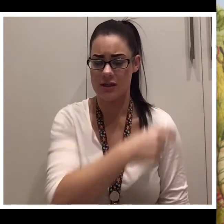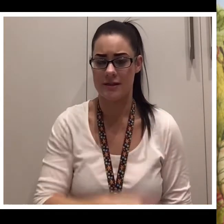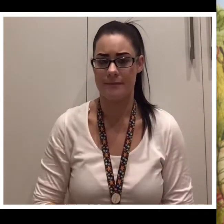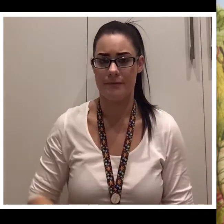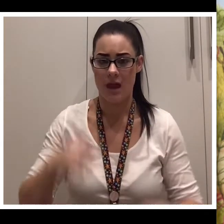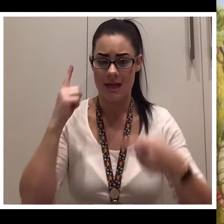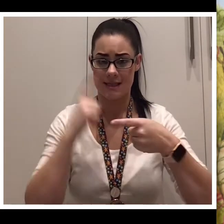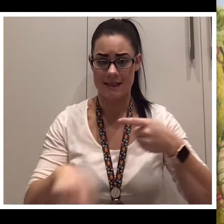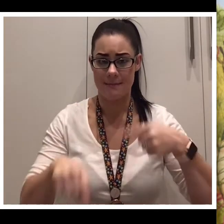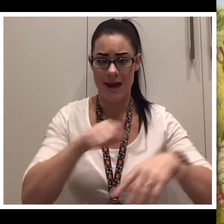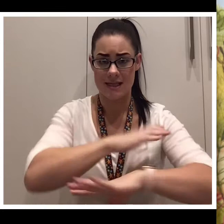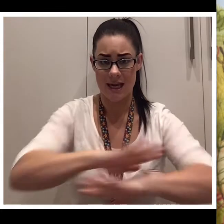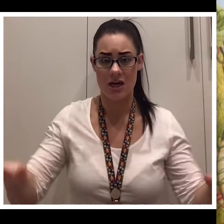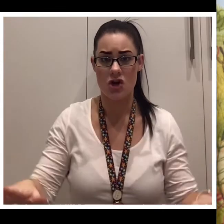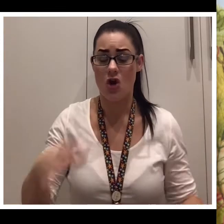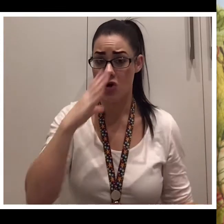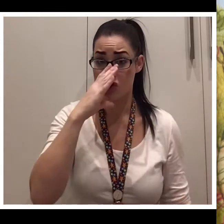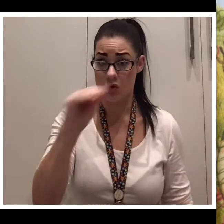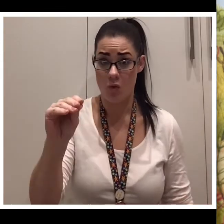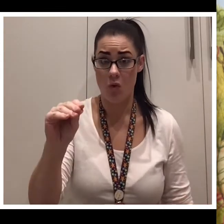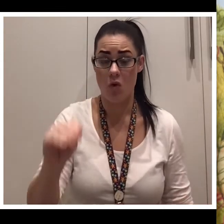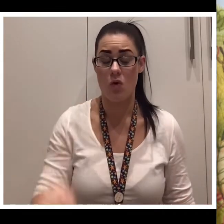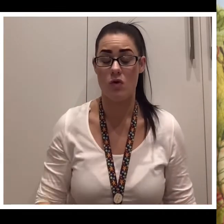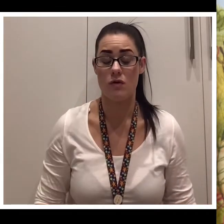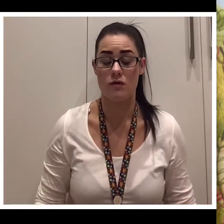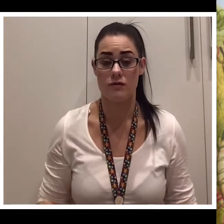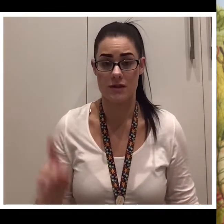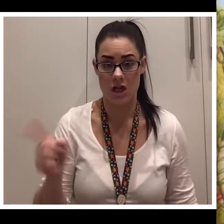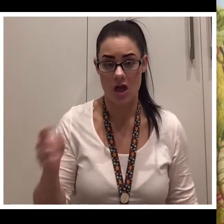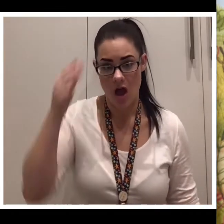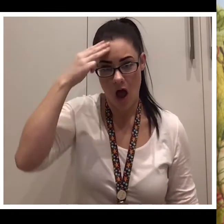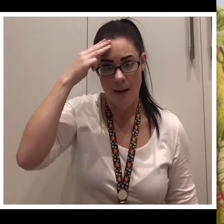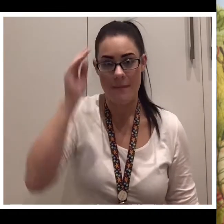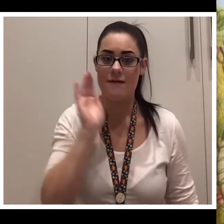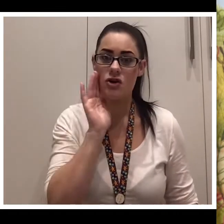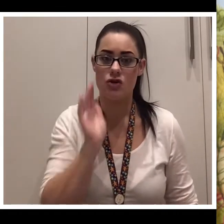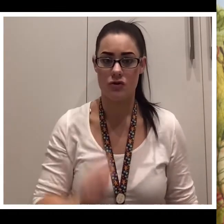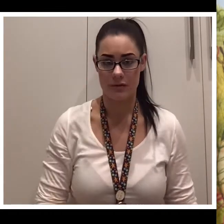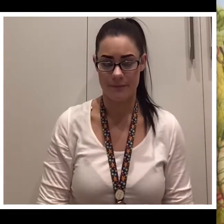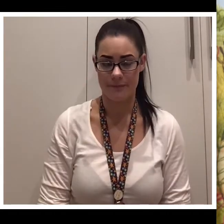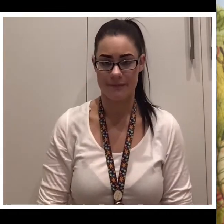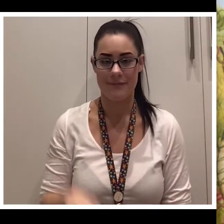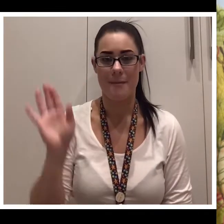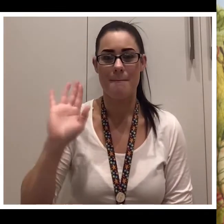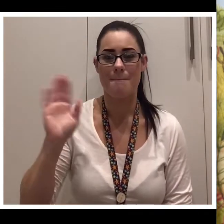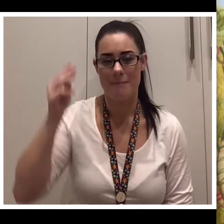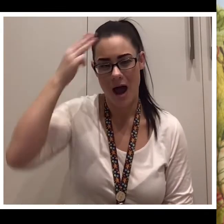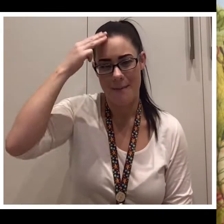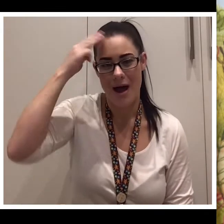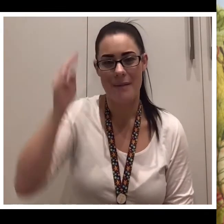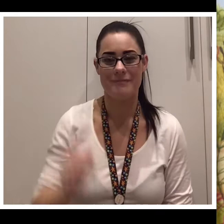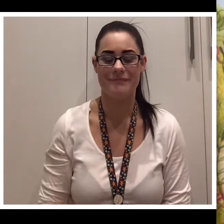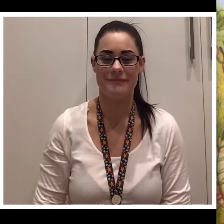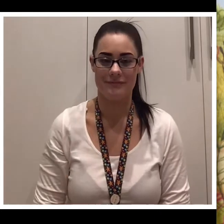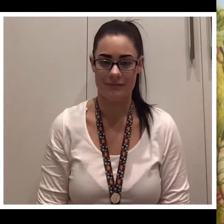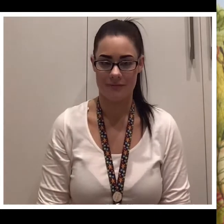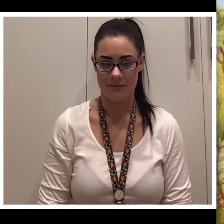especially not to wolves," her mother called. "Bye, Mum."